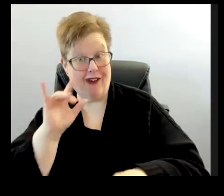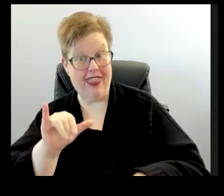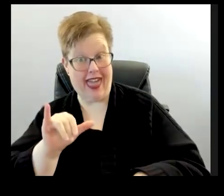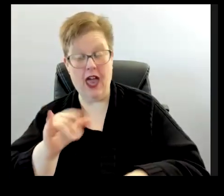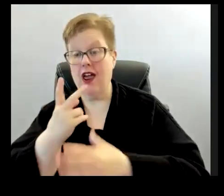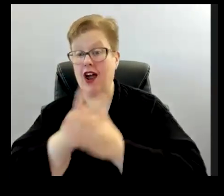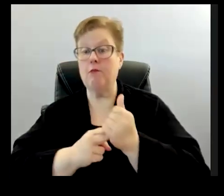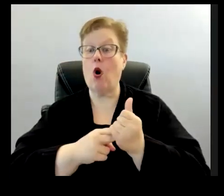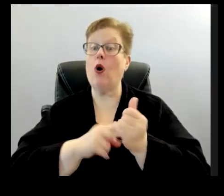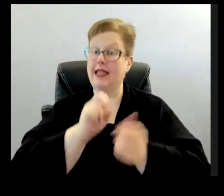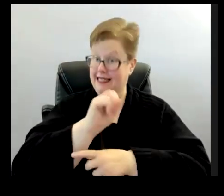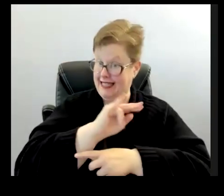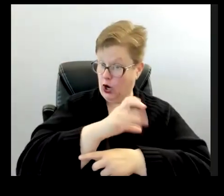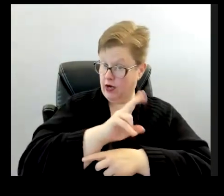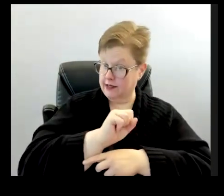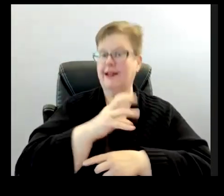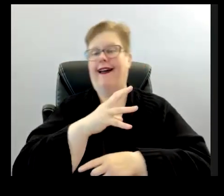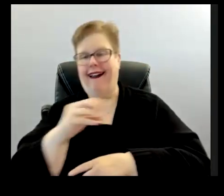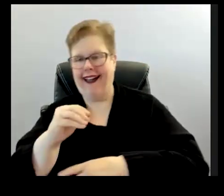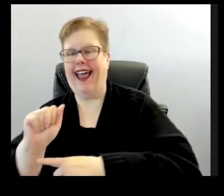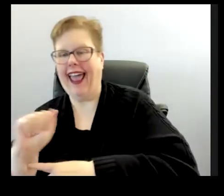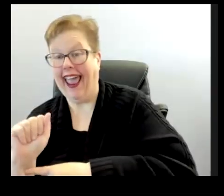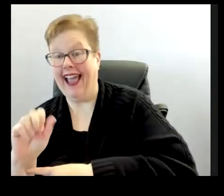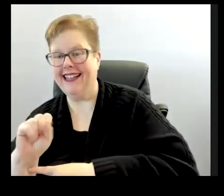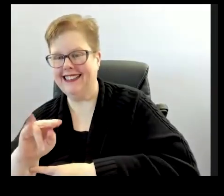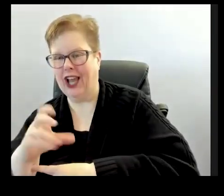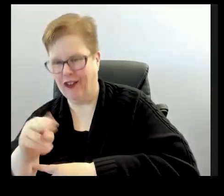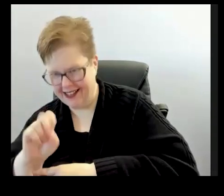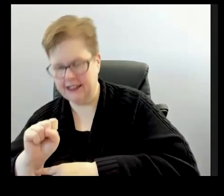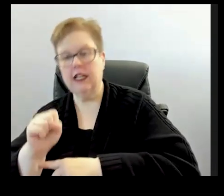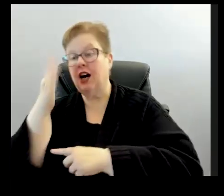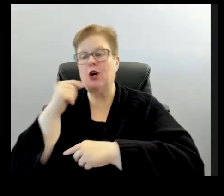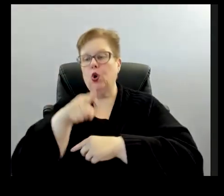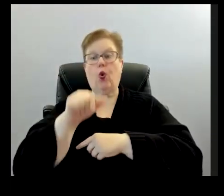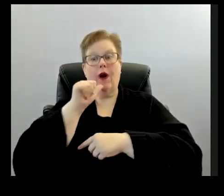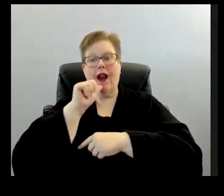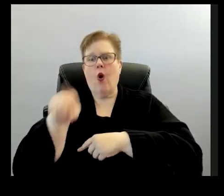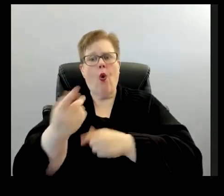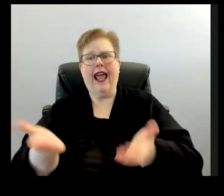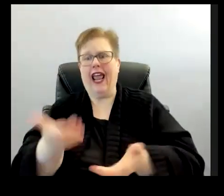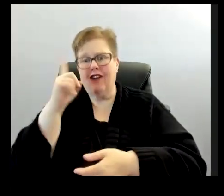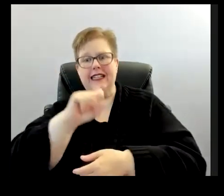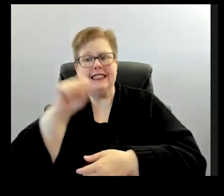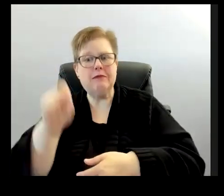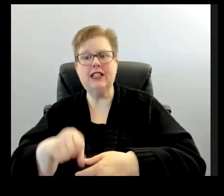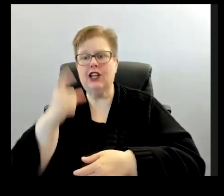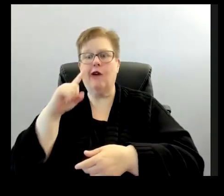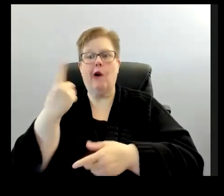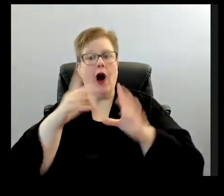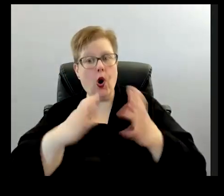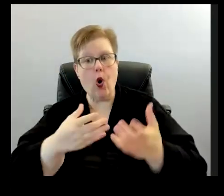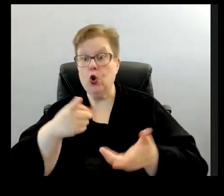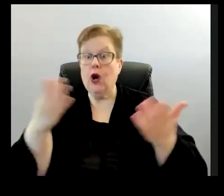both synchronous and asynchronous, because you are not just here for a semester or for a course, most of you.